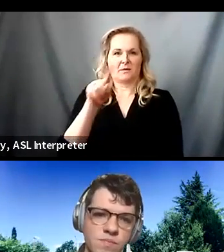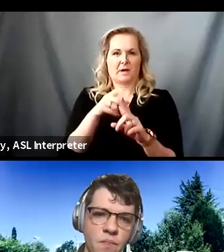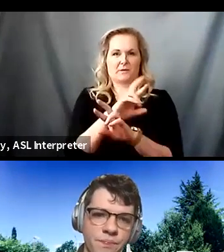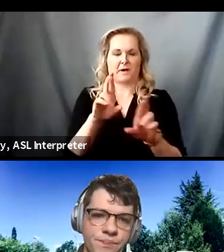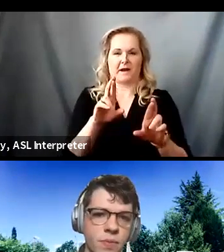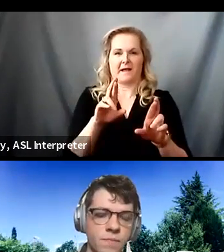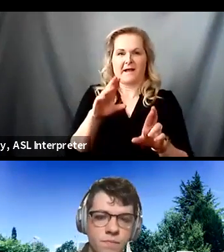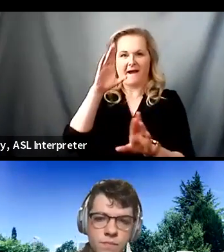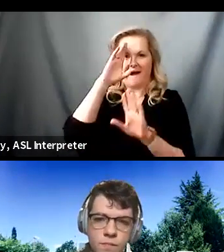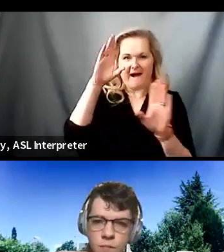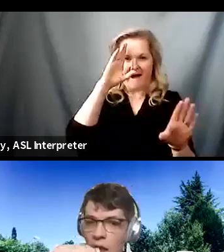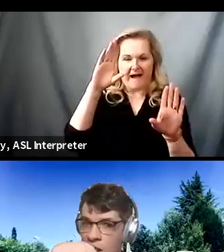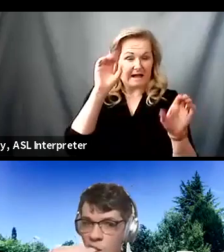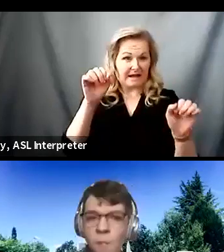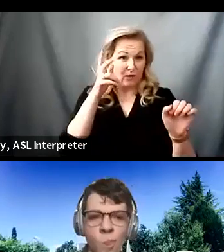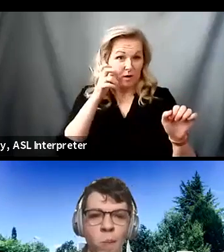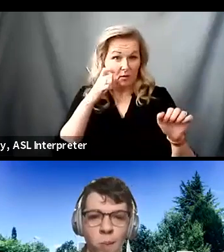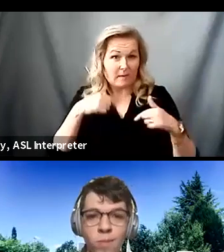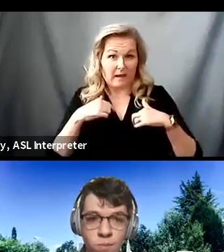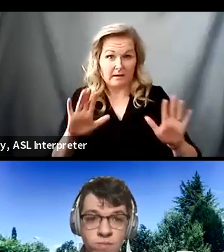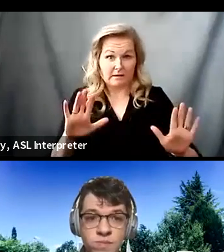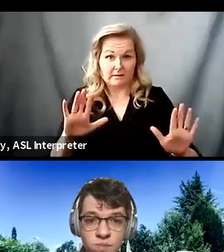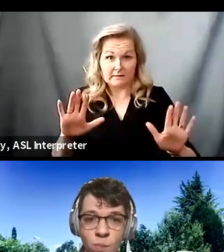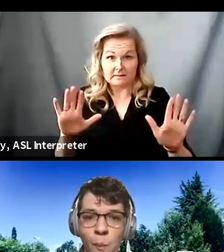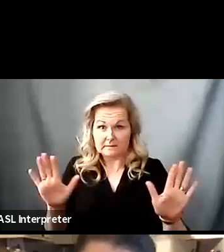Marcy, hello, can everyone hear me?